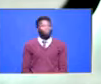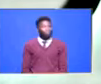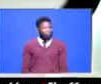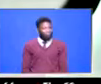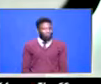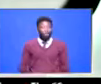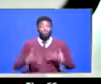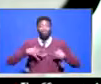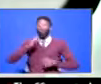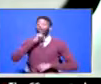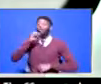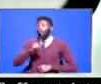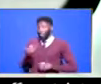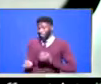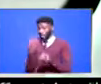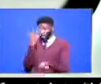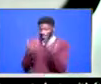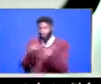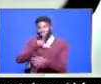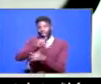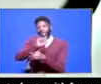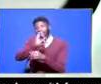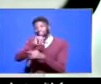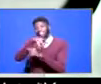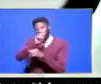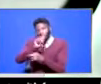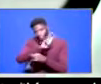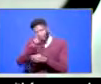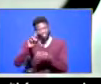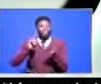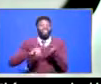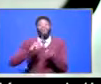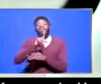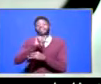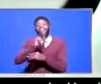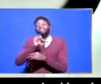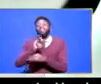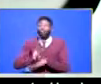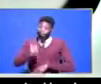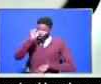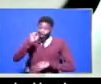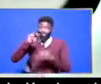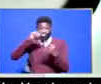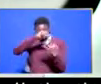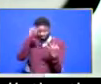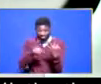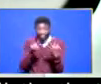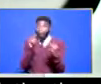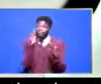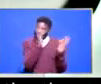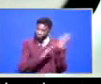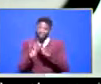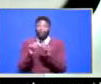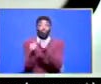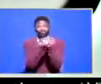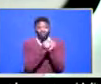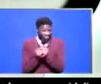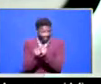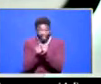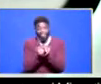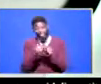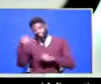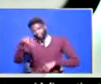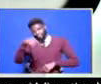From Baringo, Laikipia West and Laikipia North, constituencies have embarked on a mission to uproot the roots of the